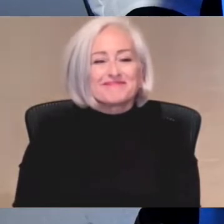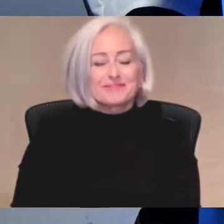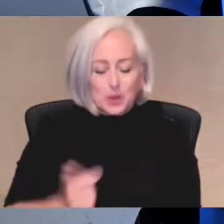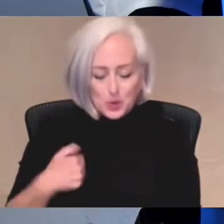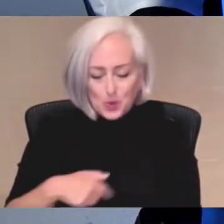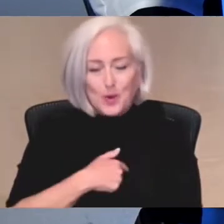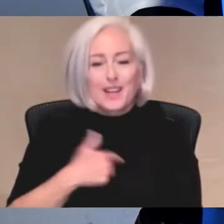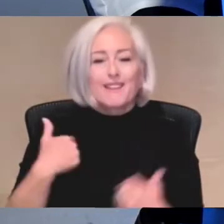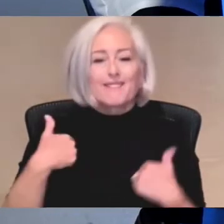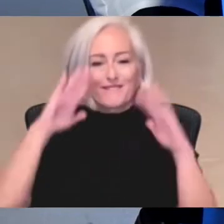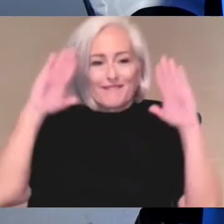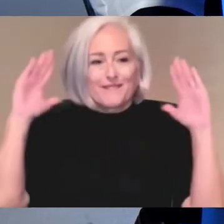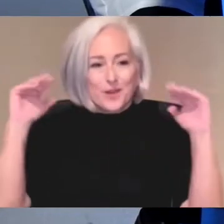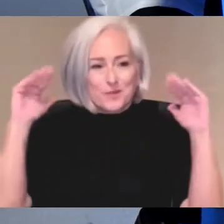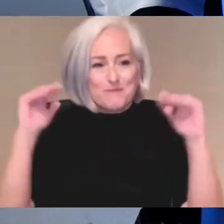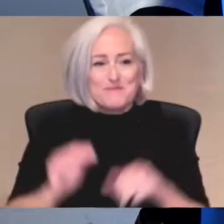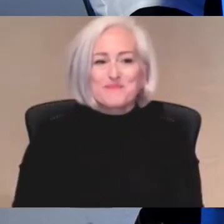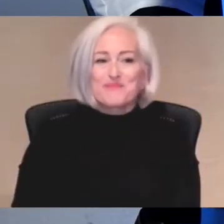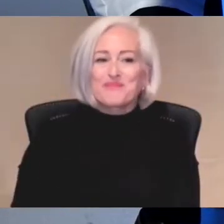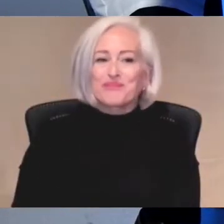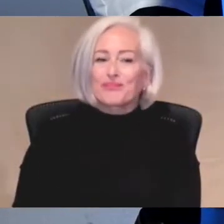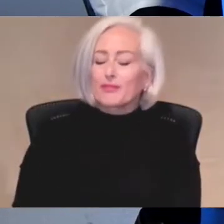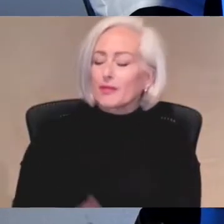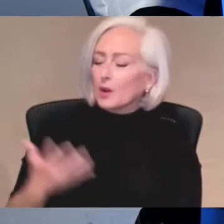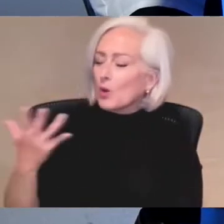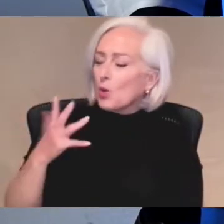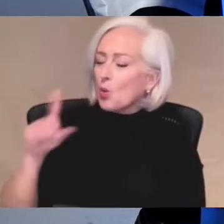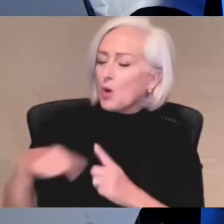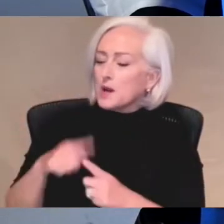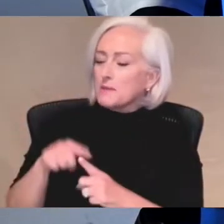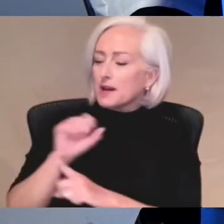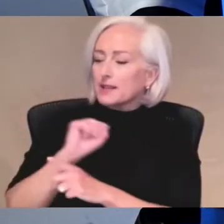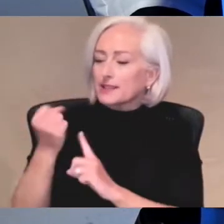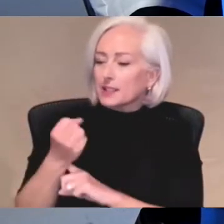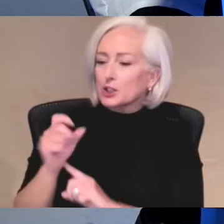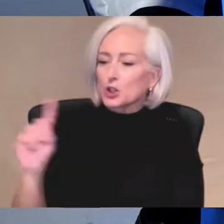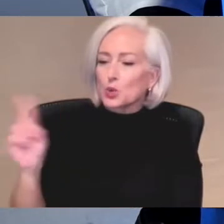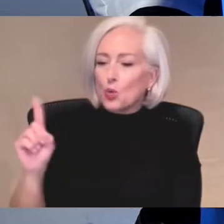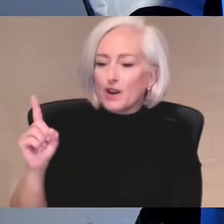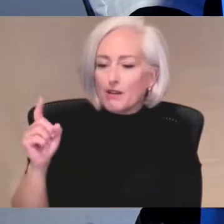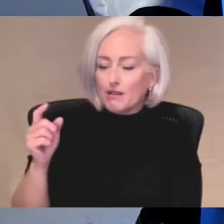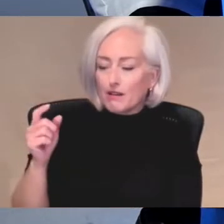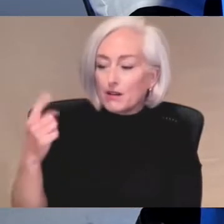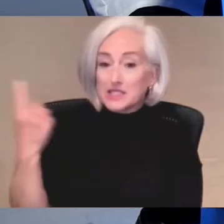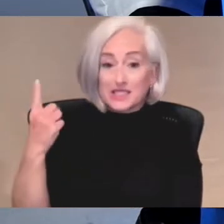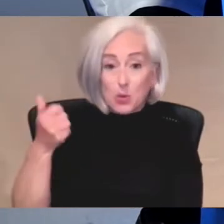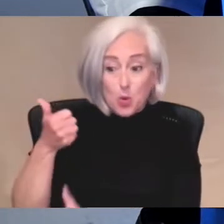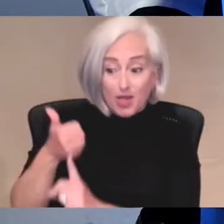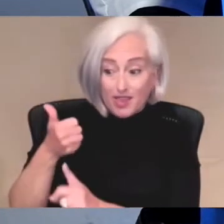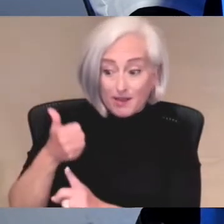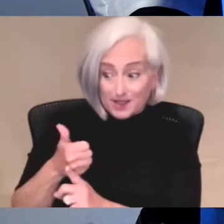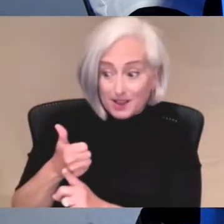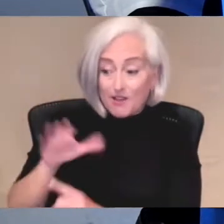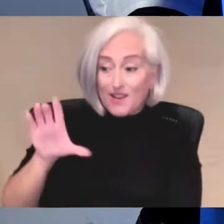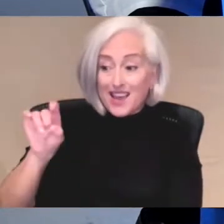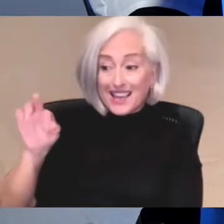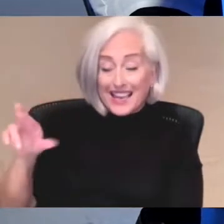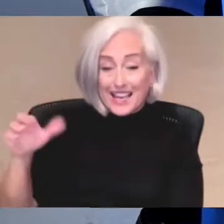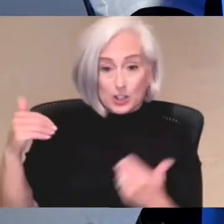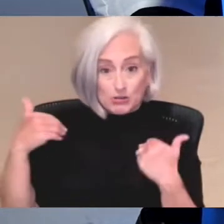the situation where someone has already had cancer and been treated